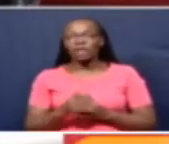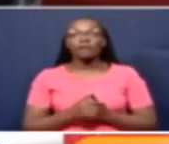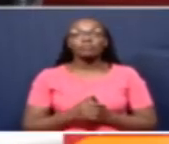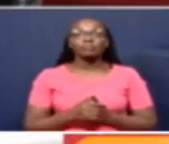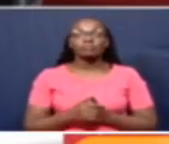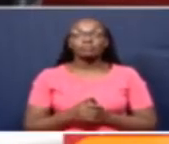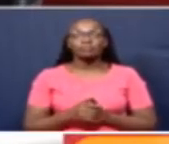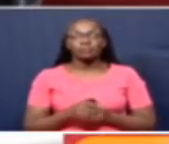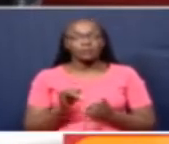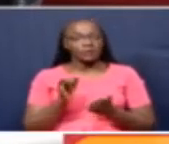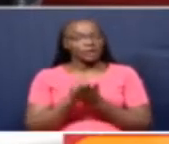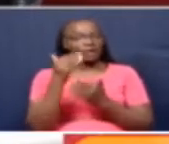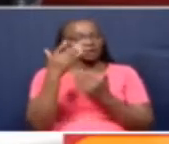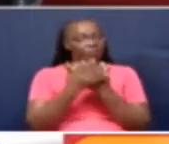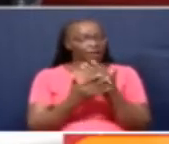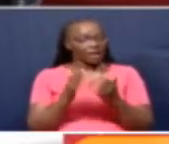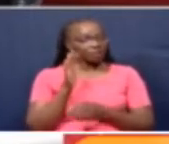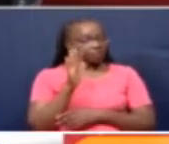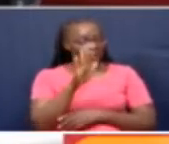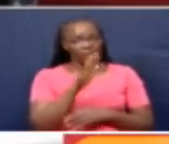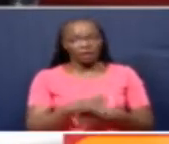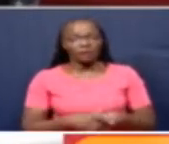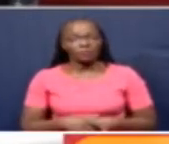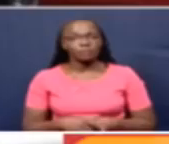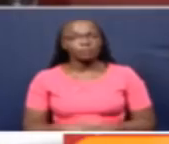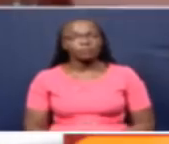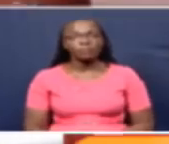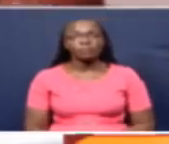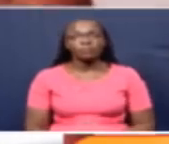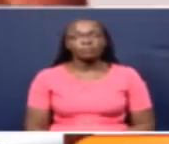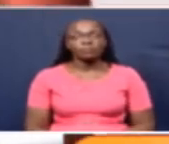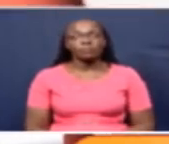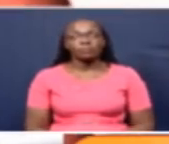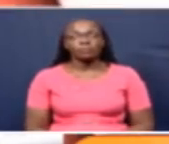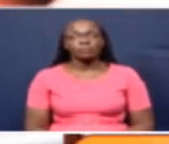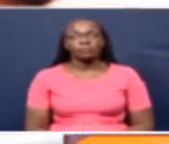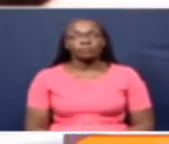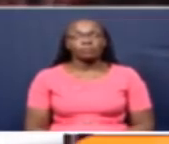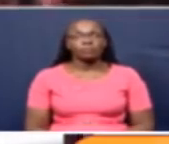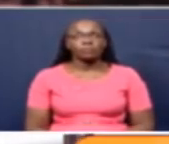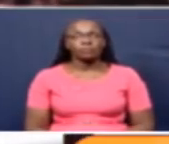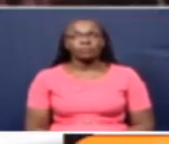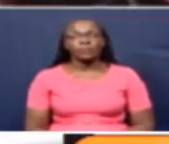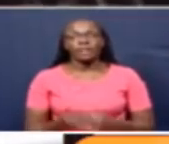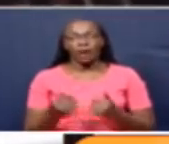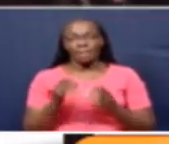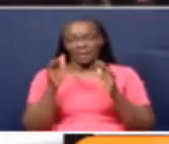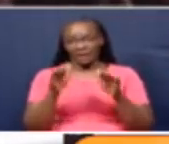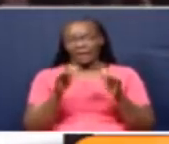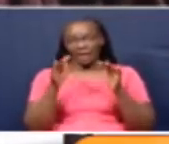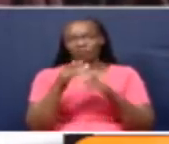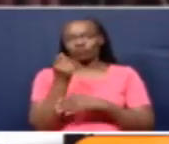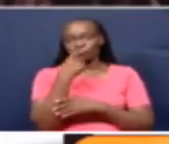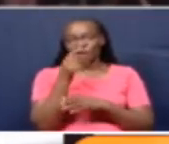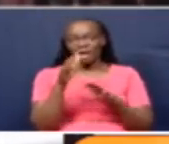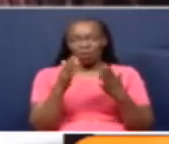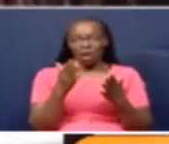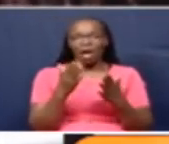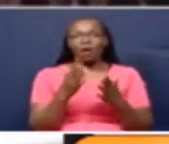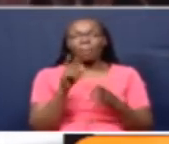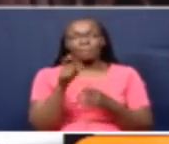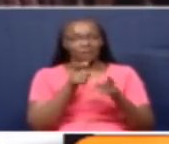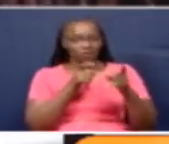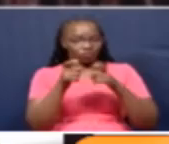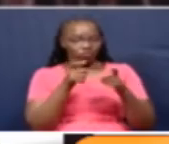your DNA. Yeah, yeah. You are watching. You can tell from that bloody nose, big nose she's got. Like mine. You did not go